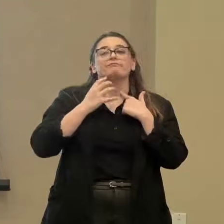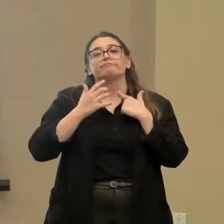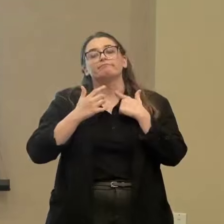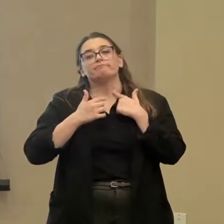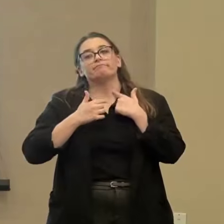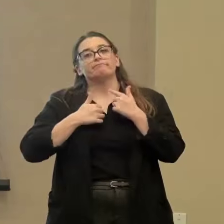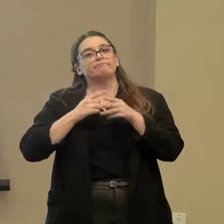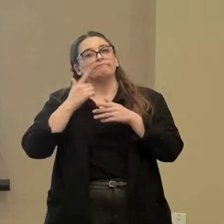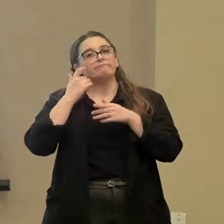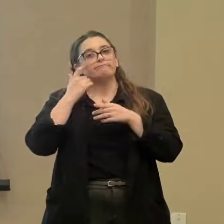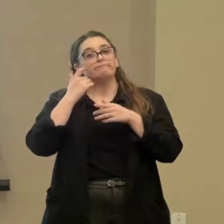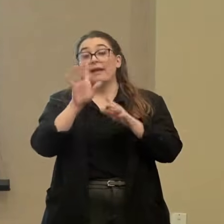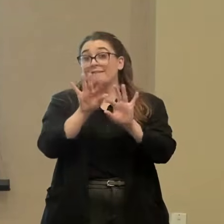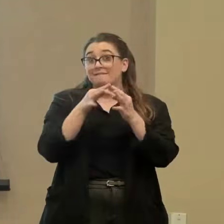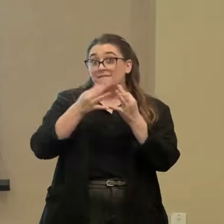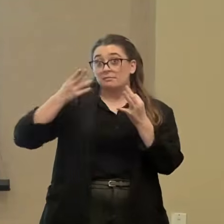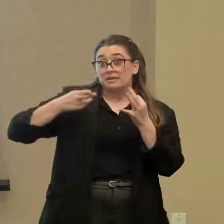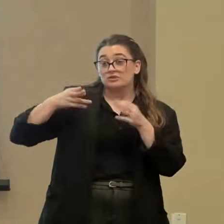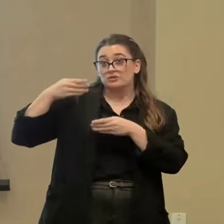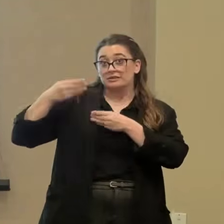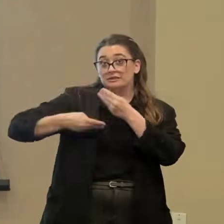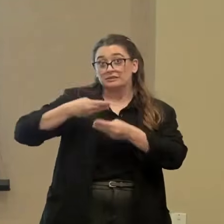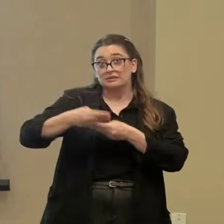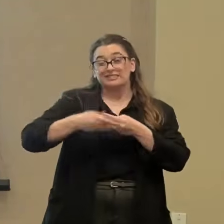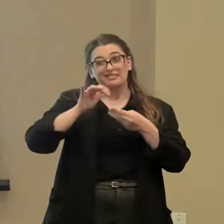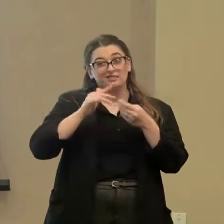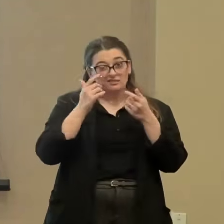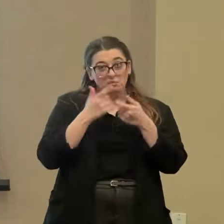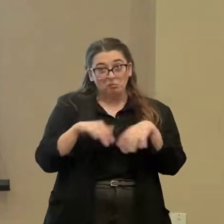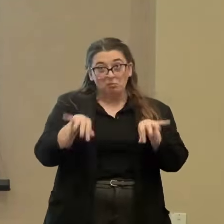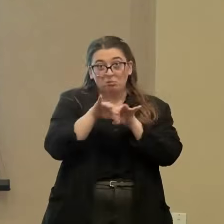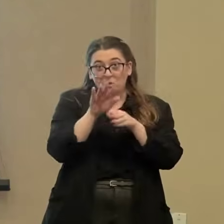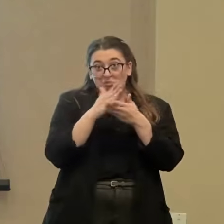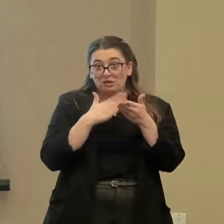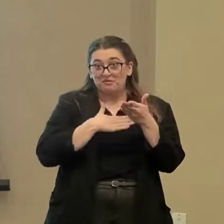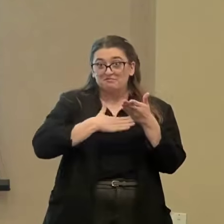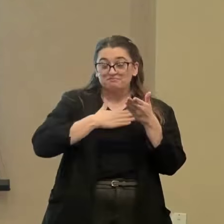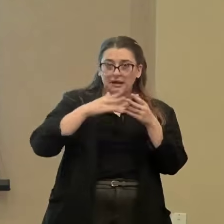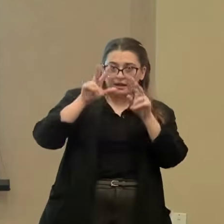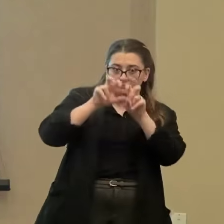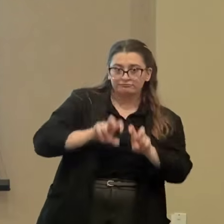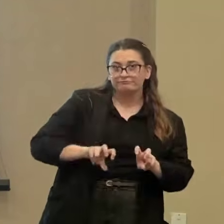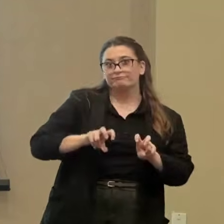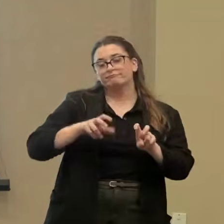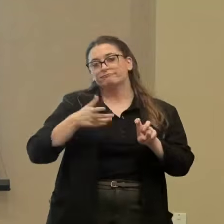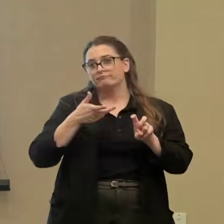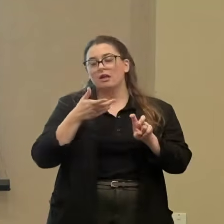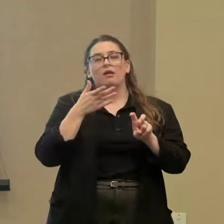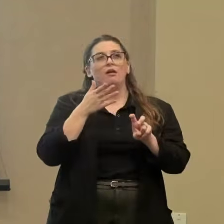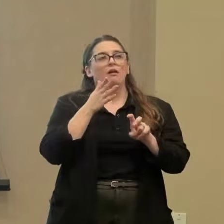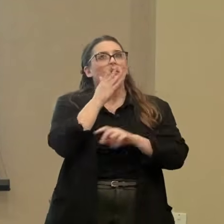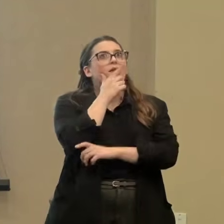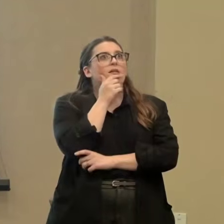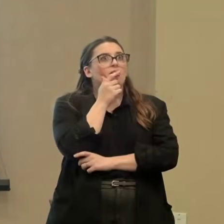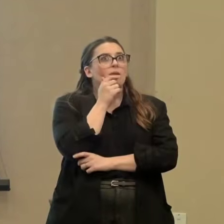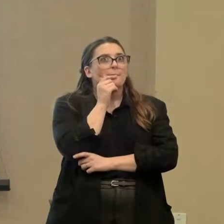family. Family history plays a big part of my physical and my history and my exam.